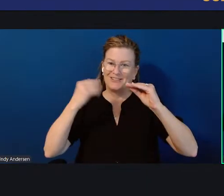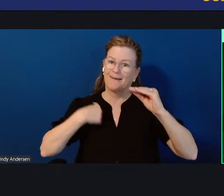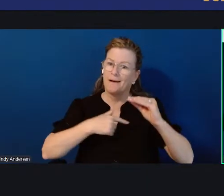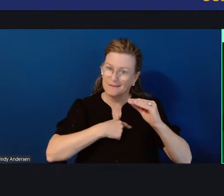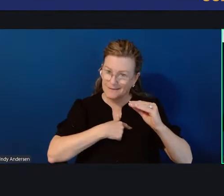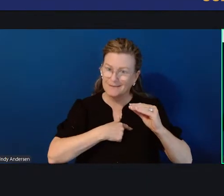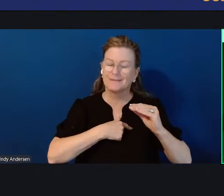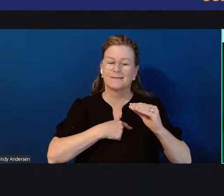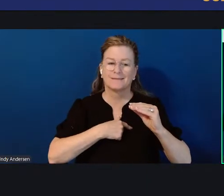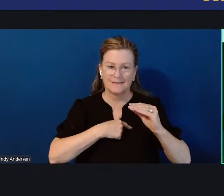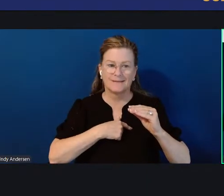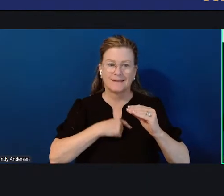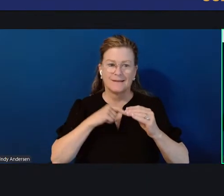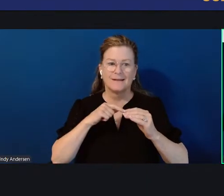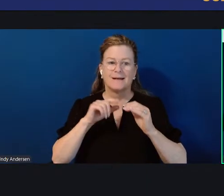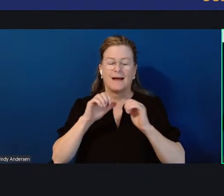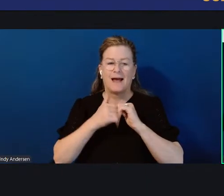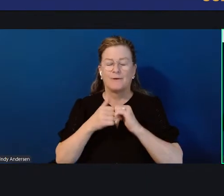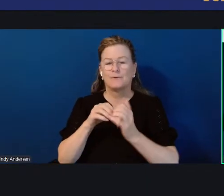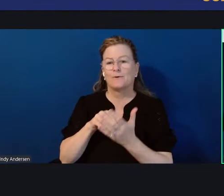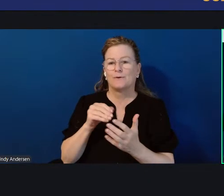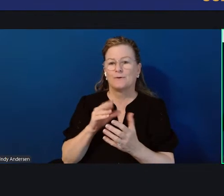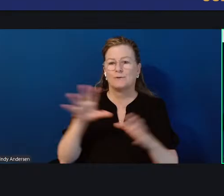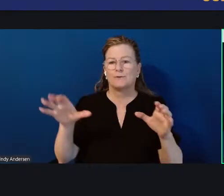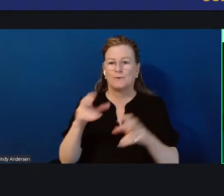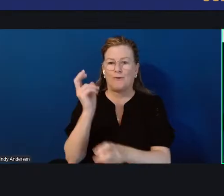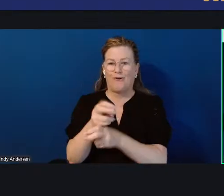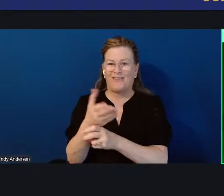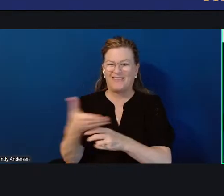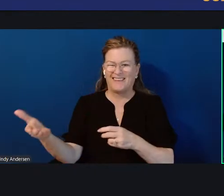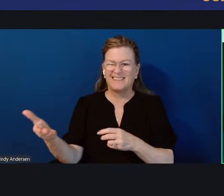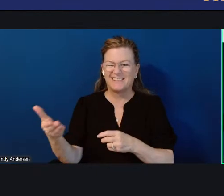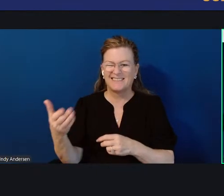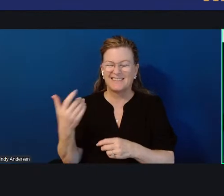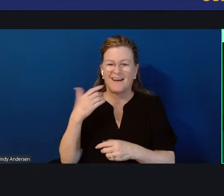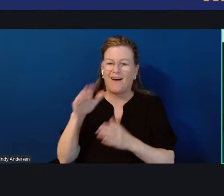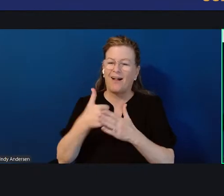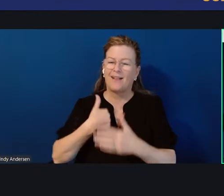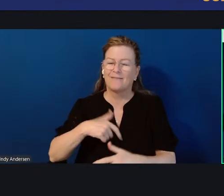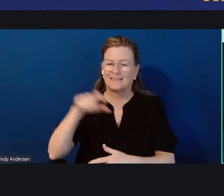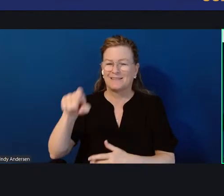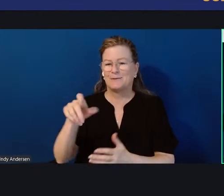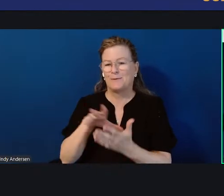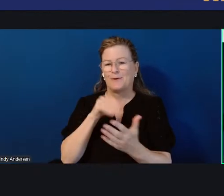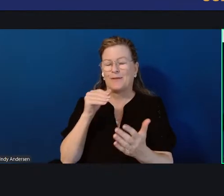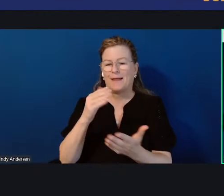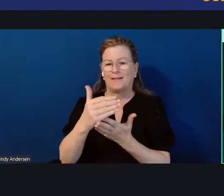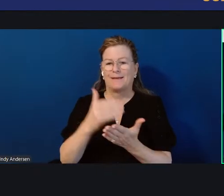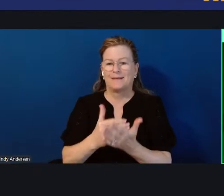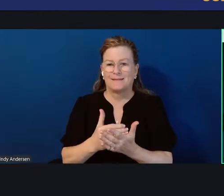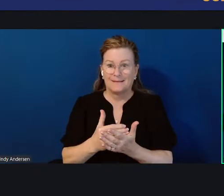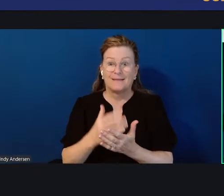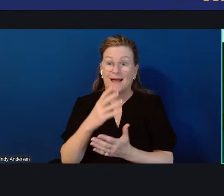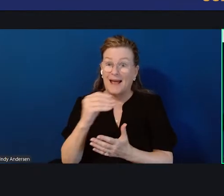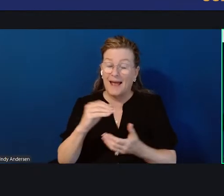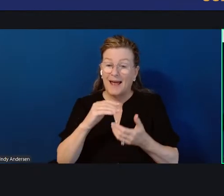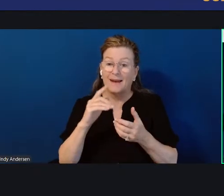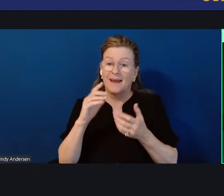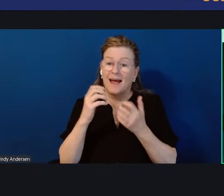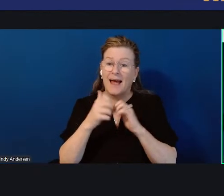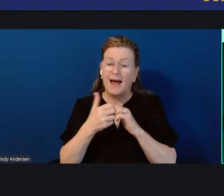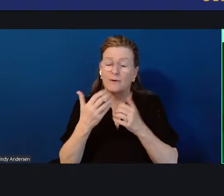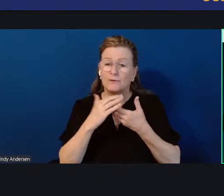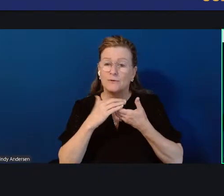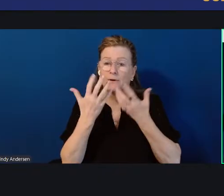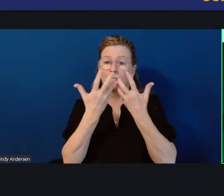about learning to do hard things. I think we all need to learn that lesson. And collaboration and teamwork